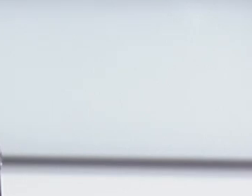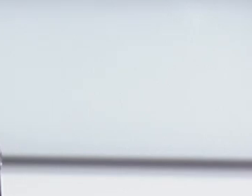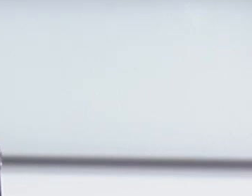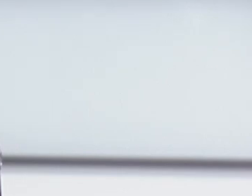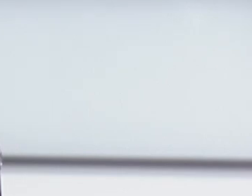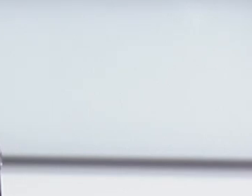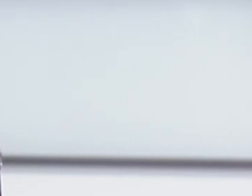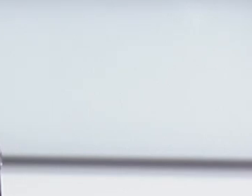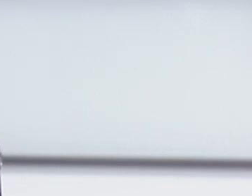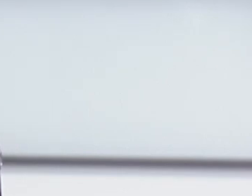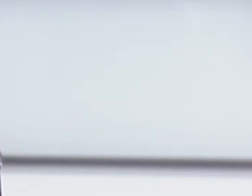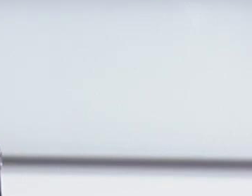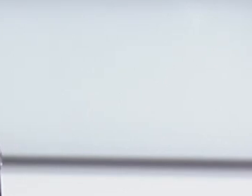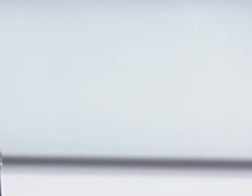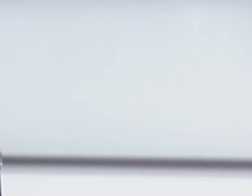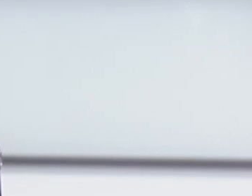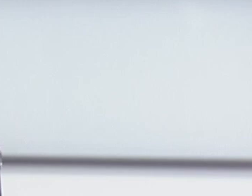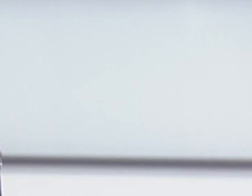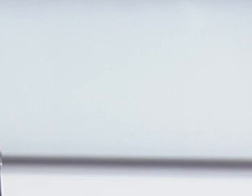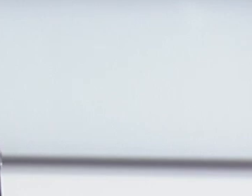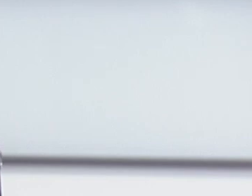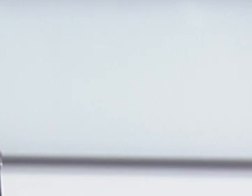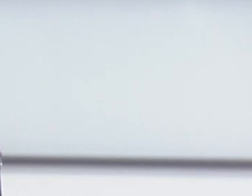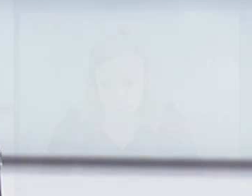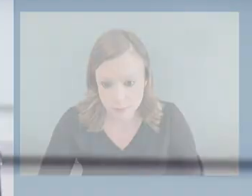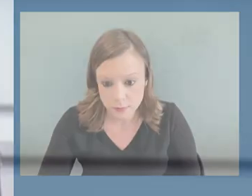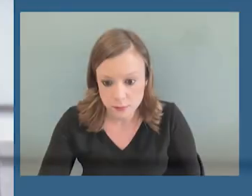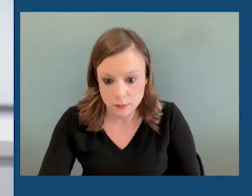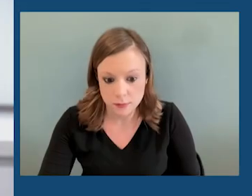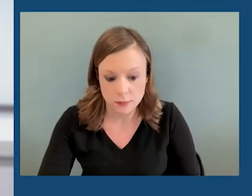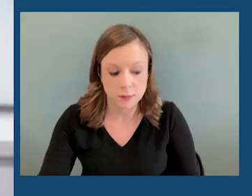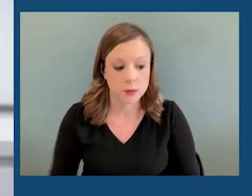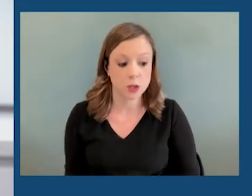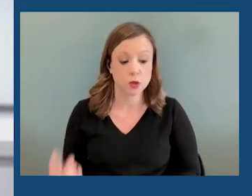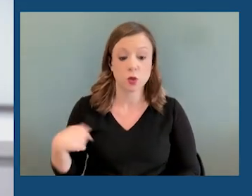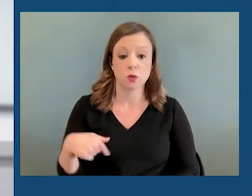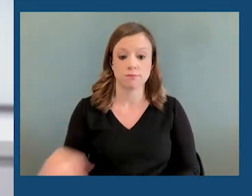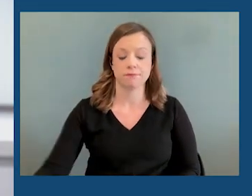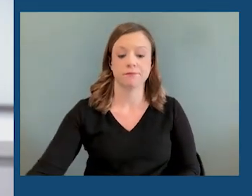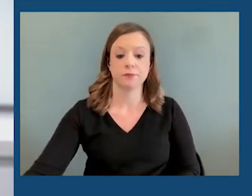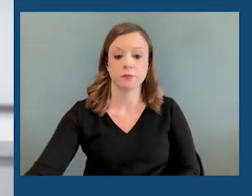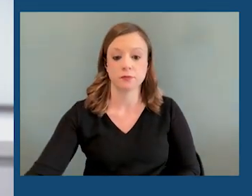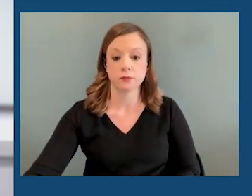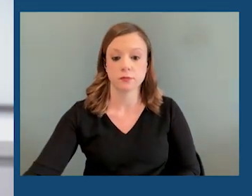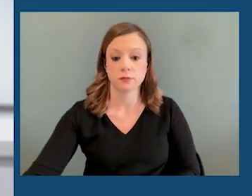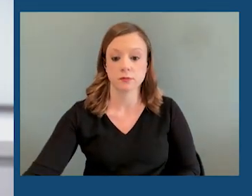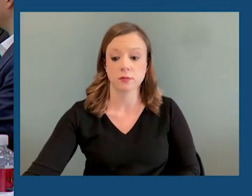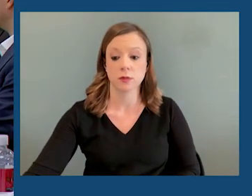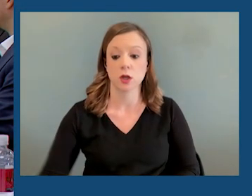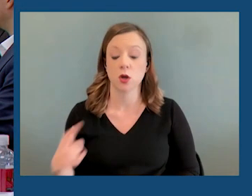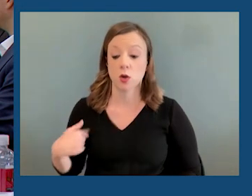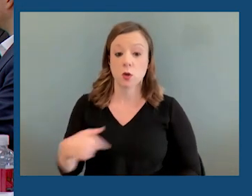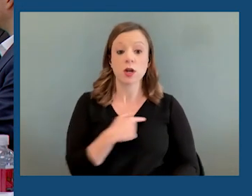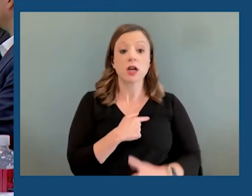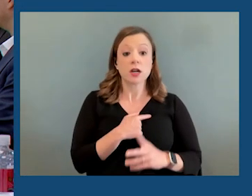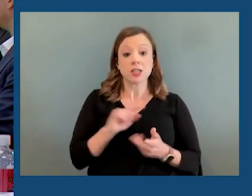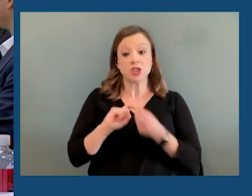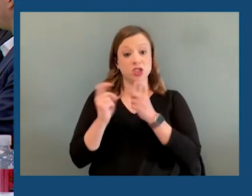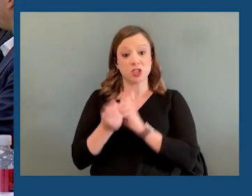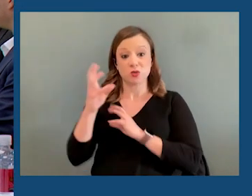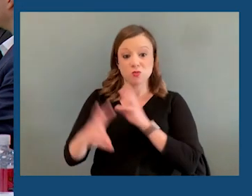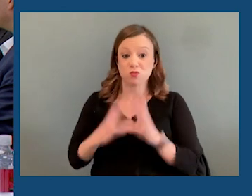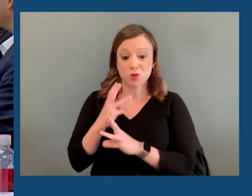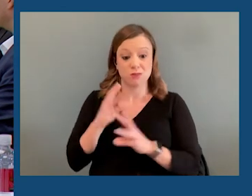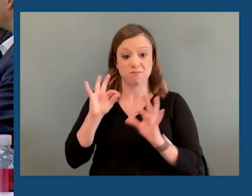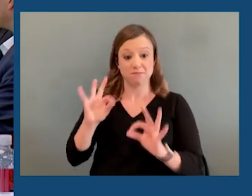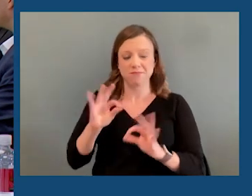changing the world, starting here today. You tell me how it's going to happen. Julie? Thank you so much, Governor. We're so grateful